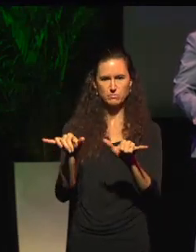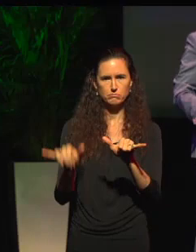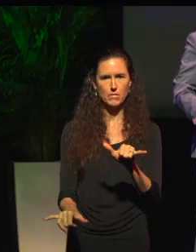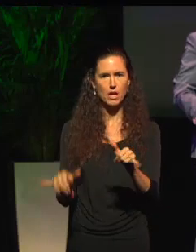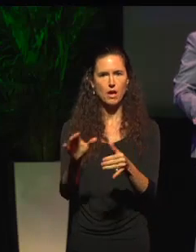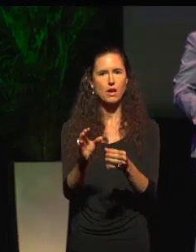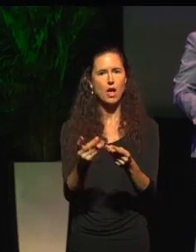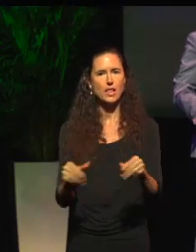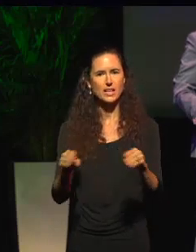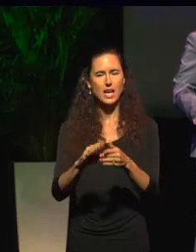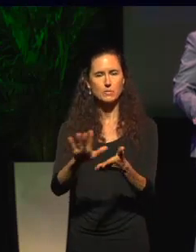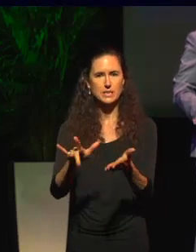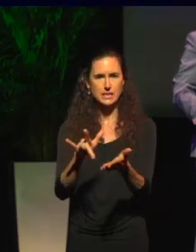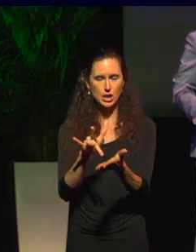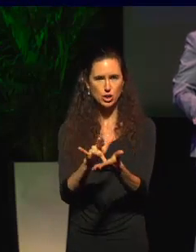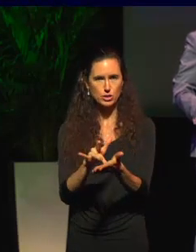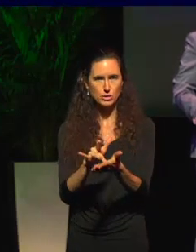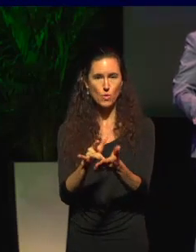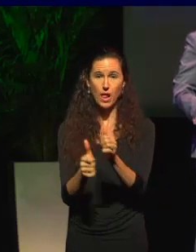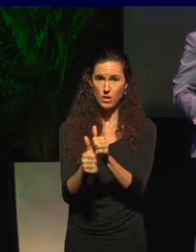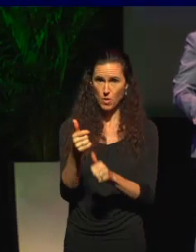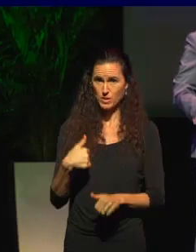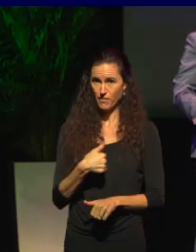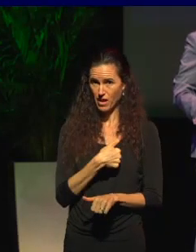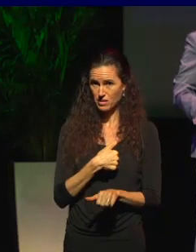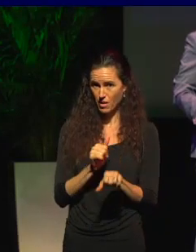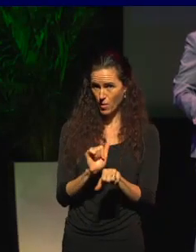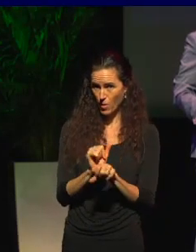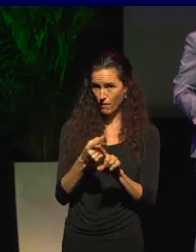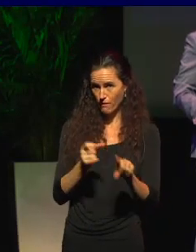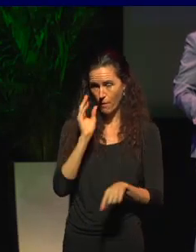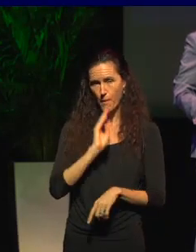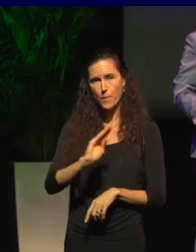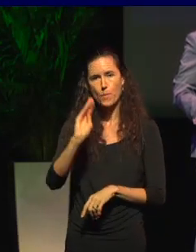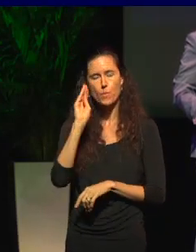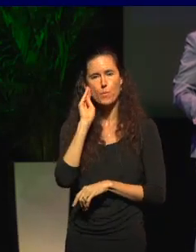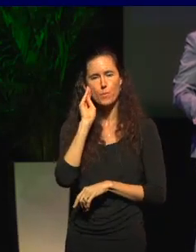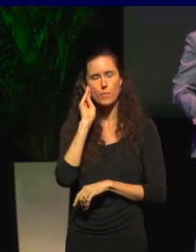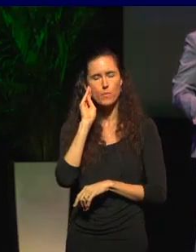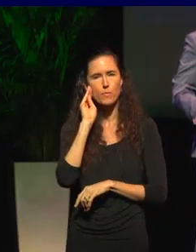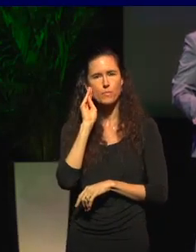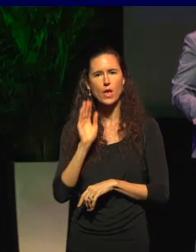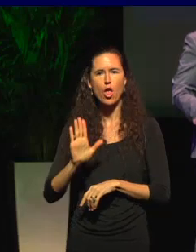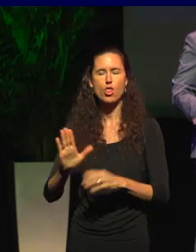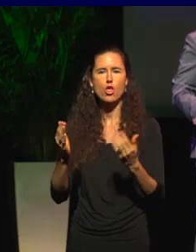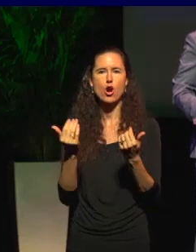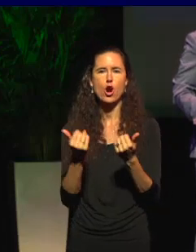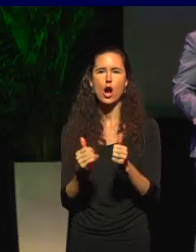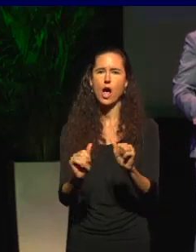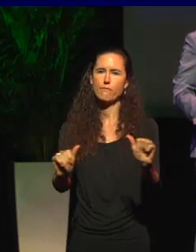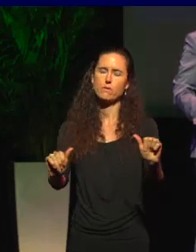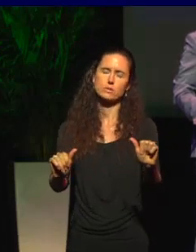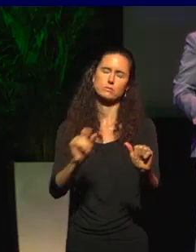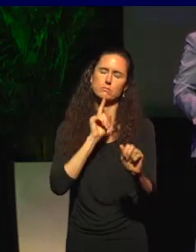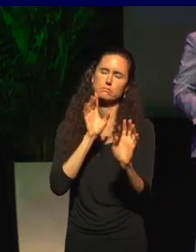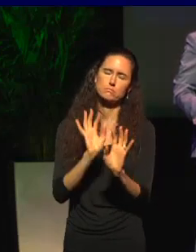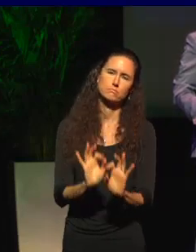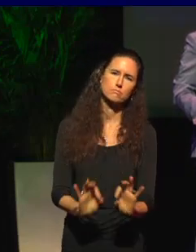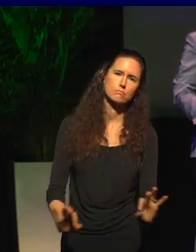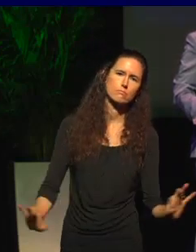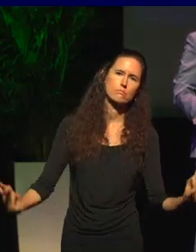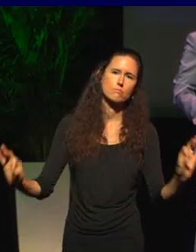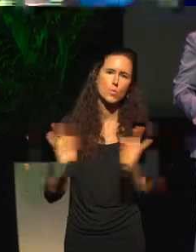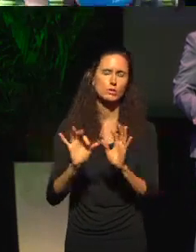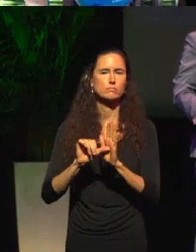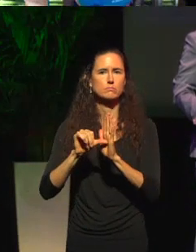centers while most of us have been working remotely. Their efforts should not go unnoticed because they have kept